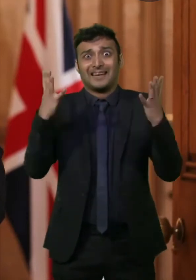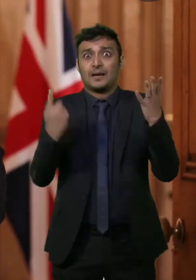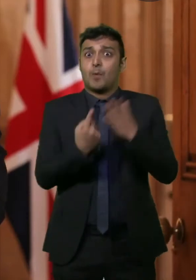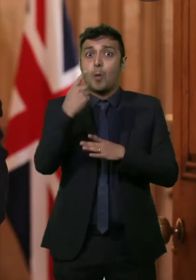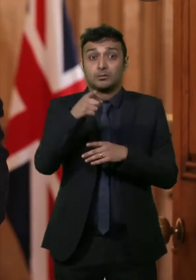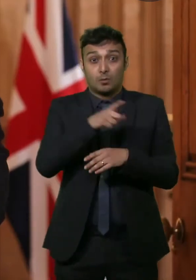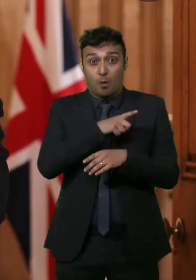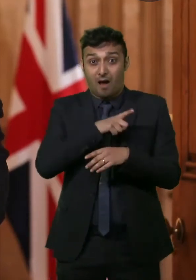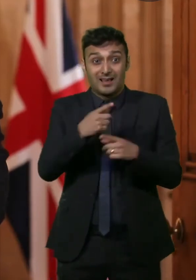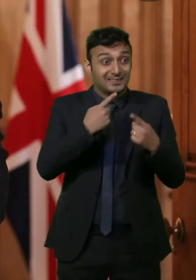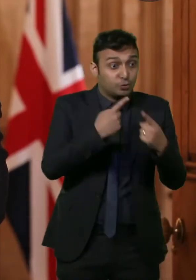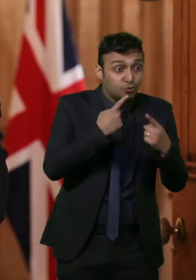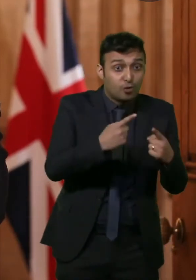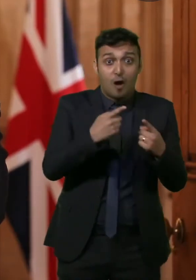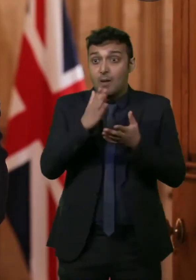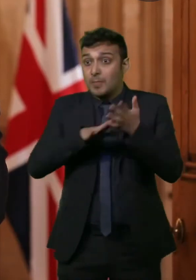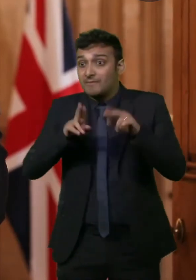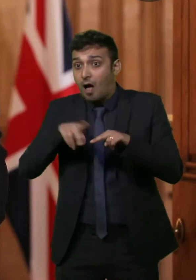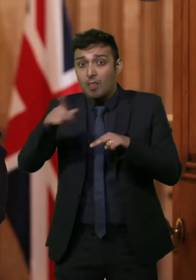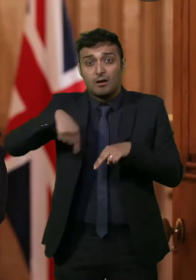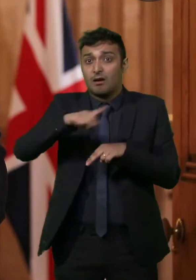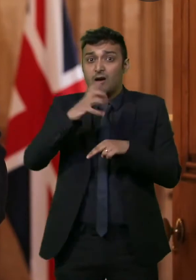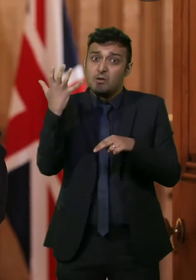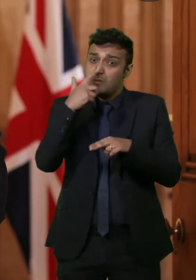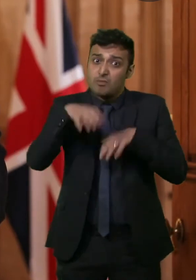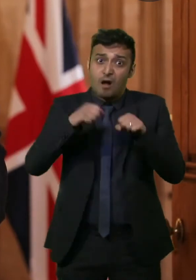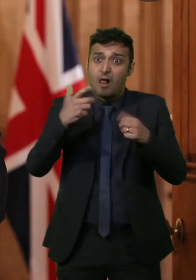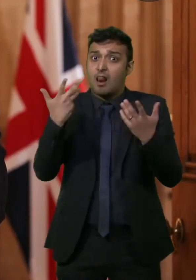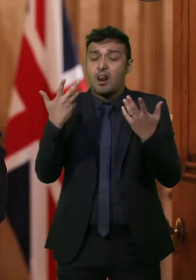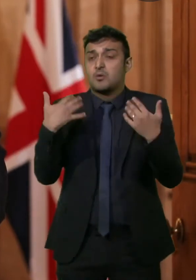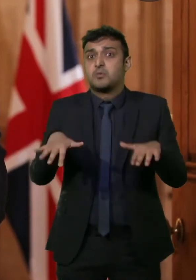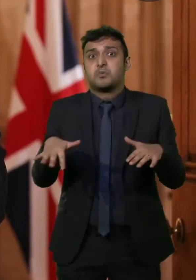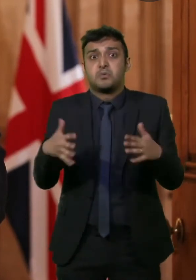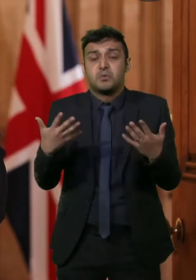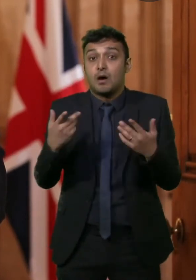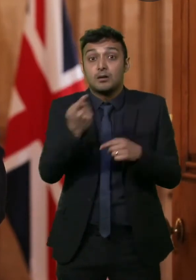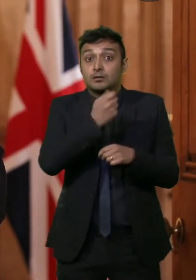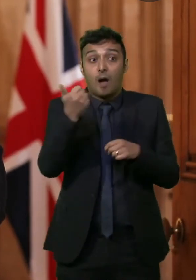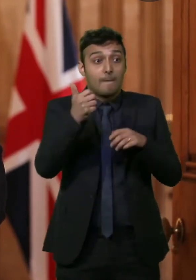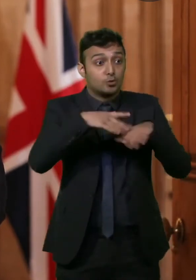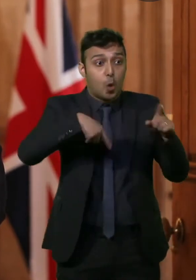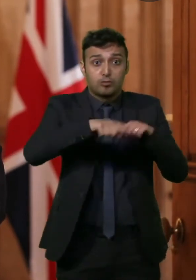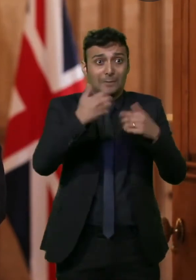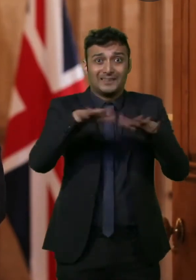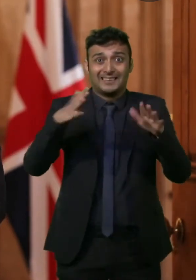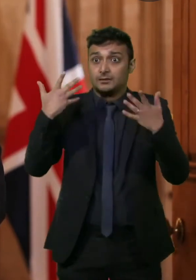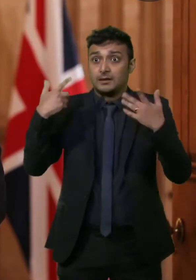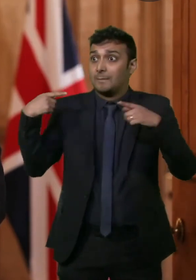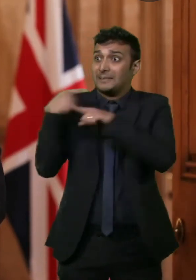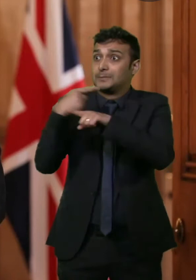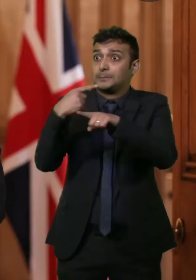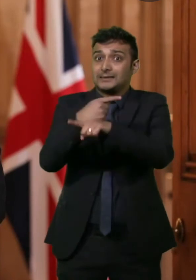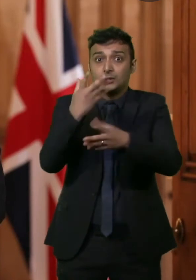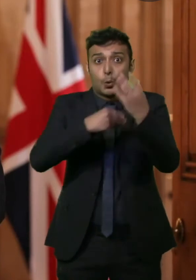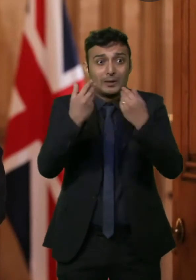circumstances. Some pupils have had differential loss of learning. They've, for one reason